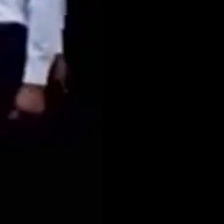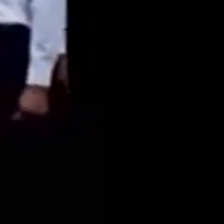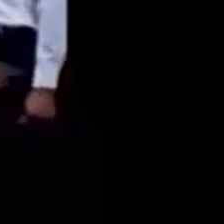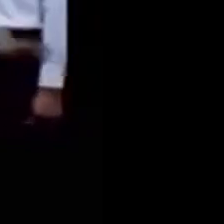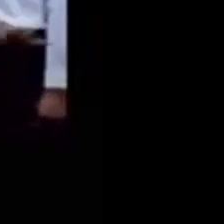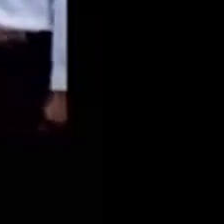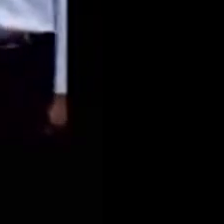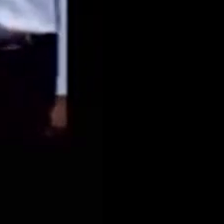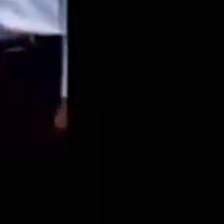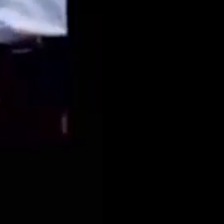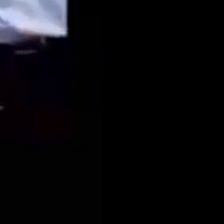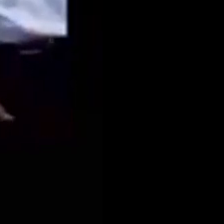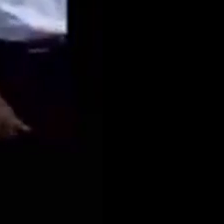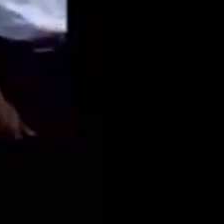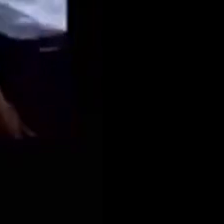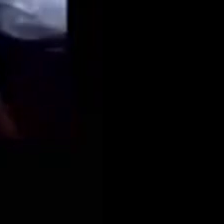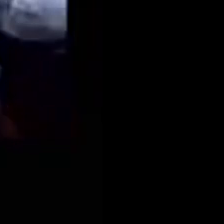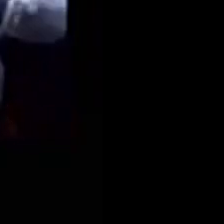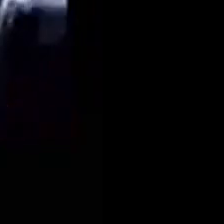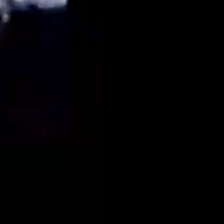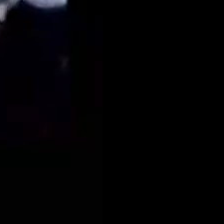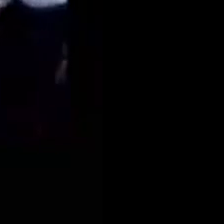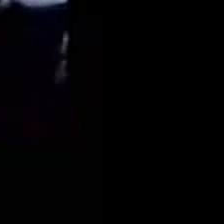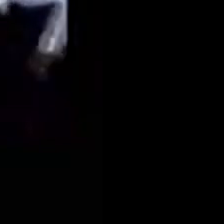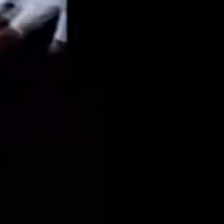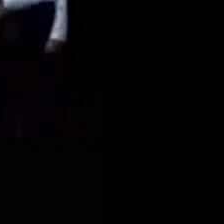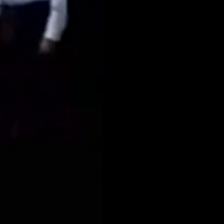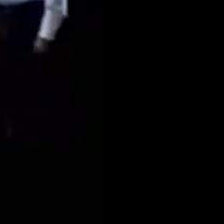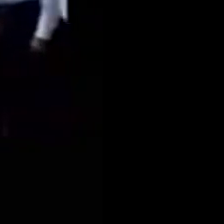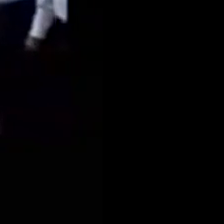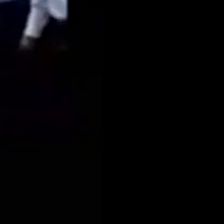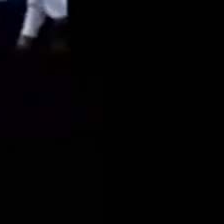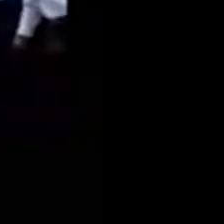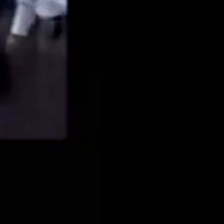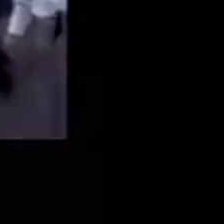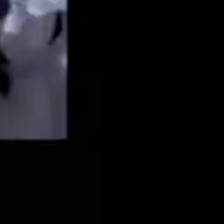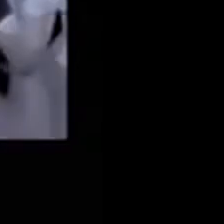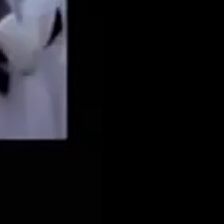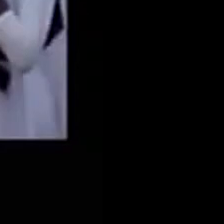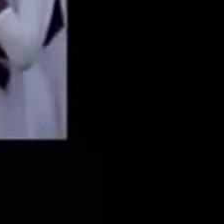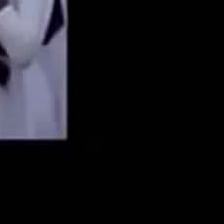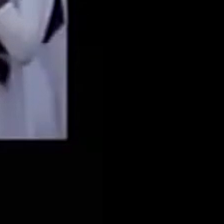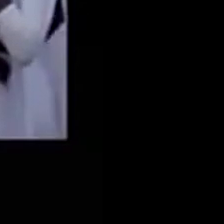were washed away. Just for me,